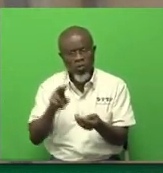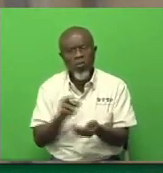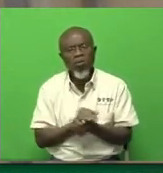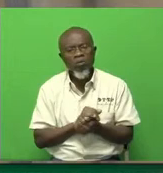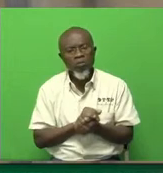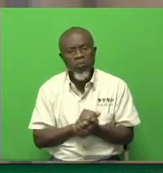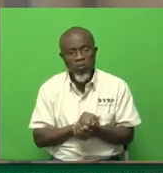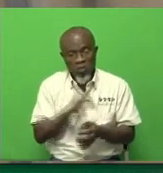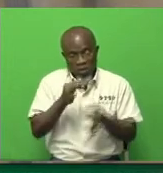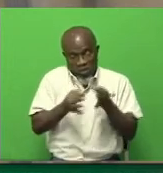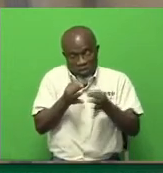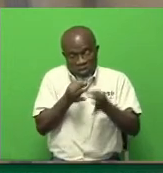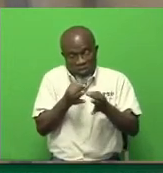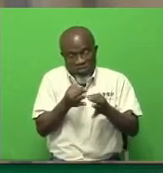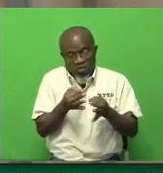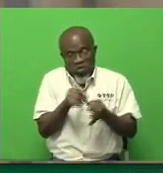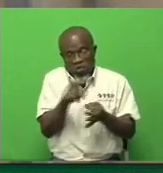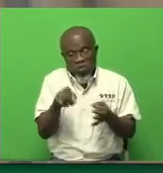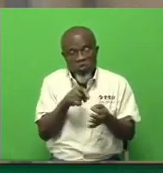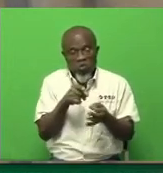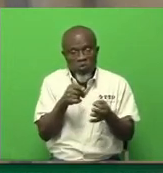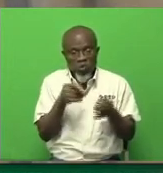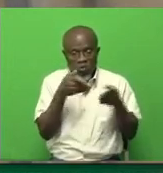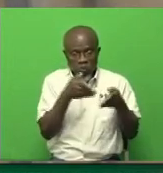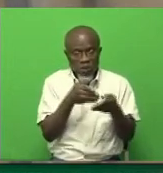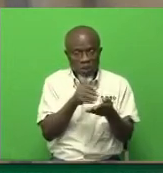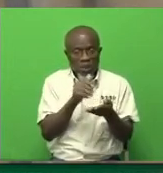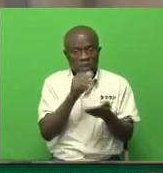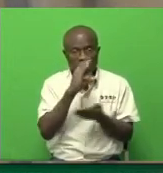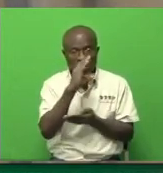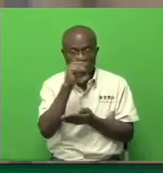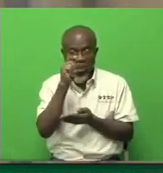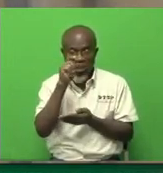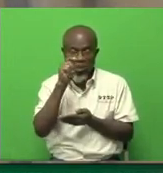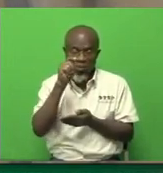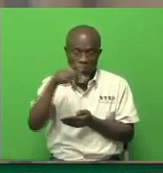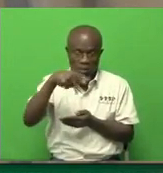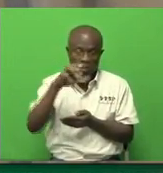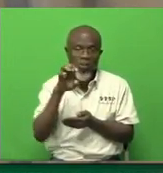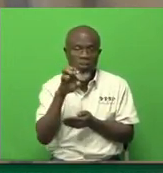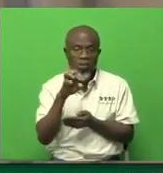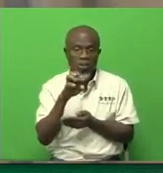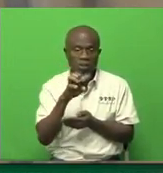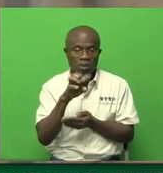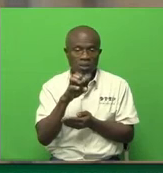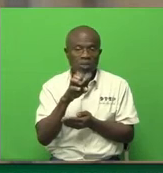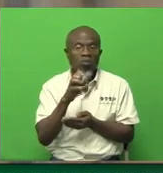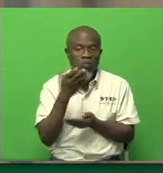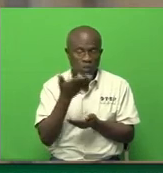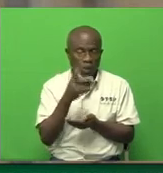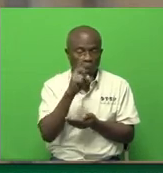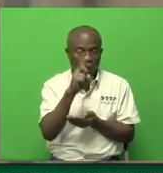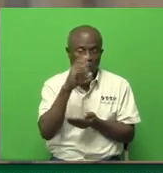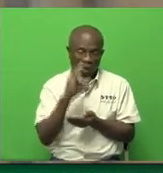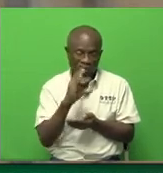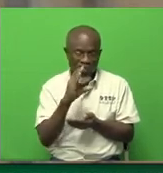are doing keep there are 100 scholarships available for the top performers to go to university